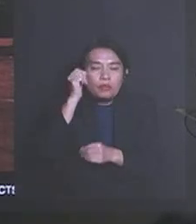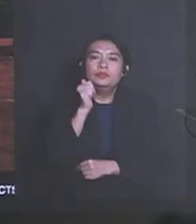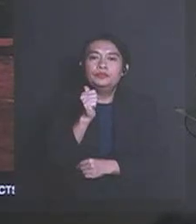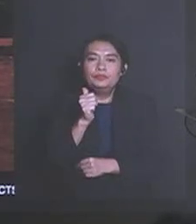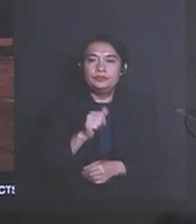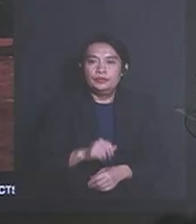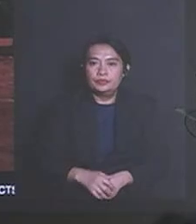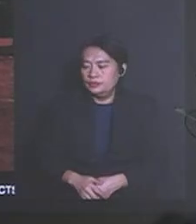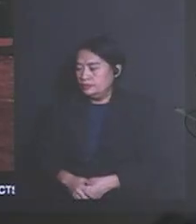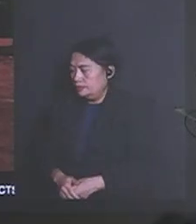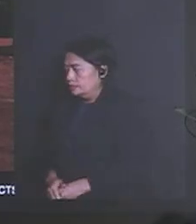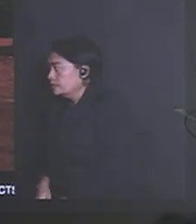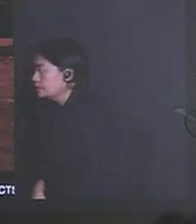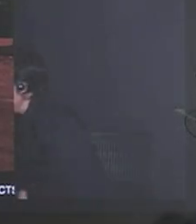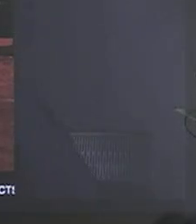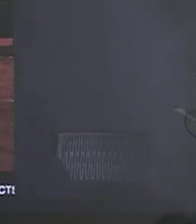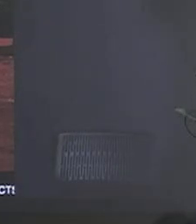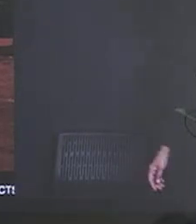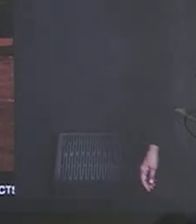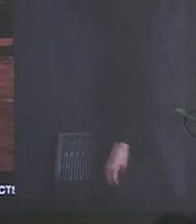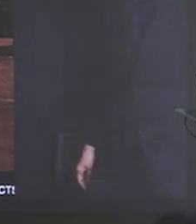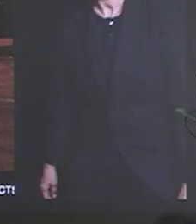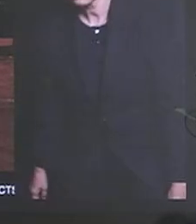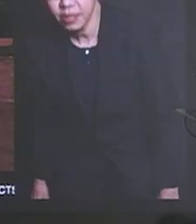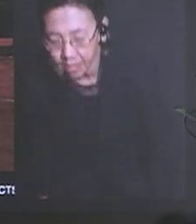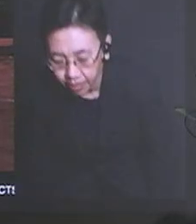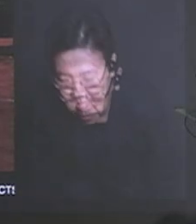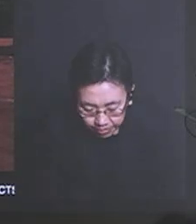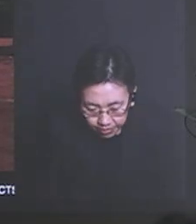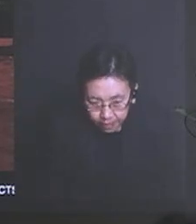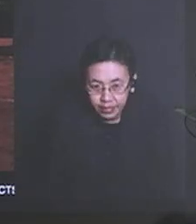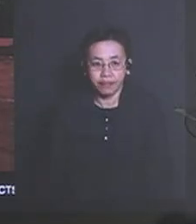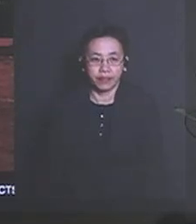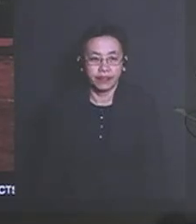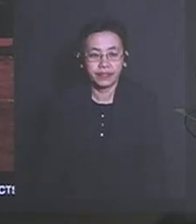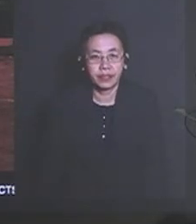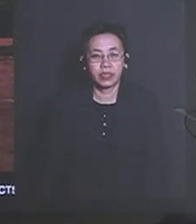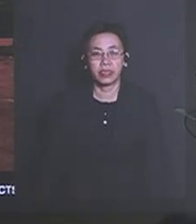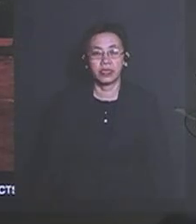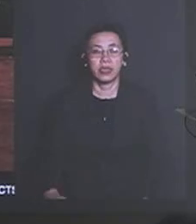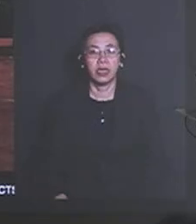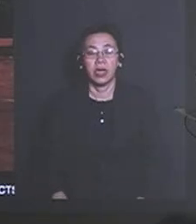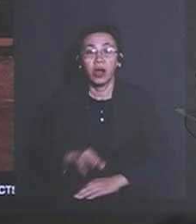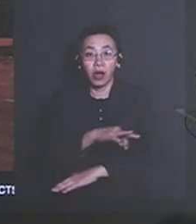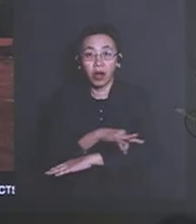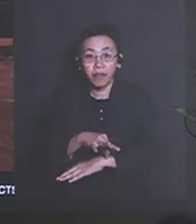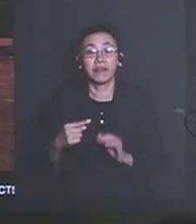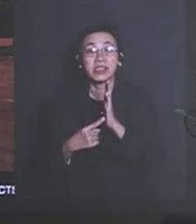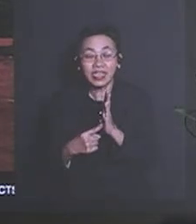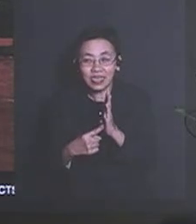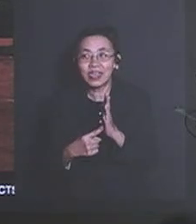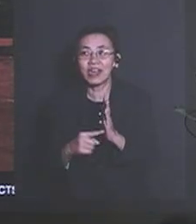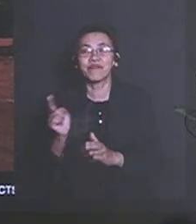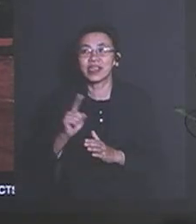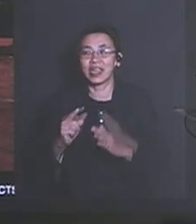The proposed design is a simple building situated within the parkland. It's a long gable roof pavilion which rests above